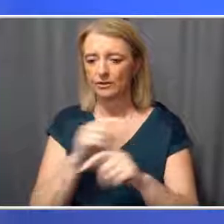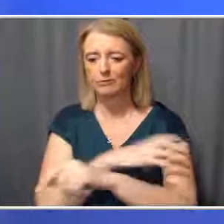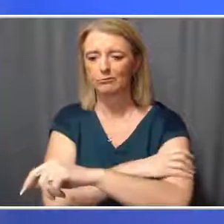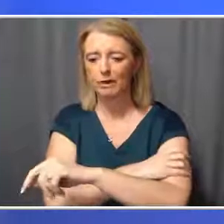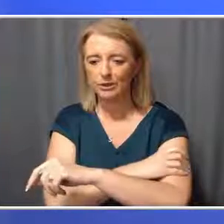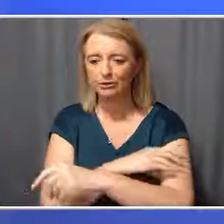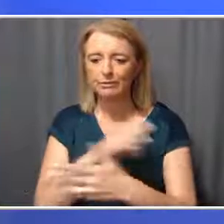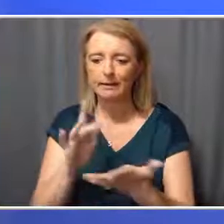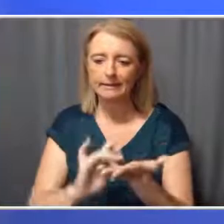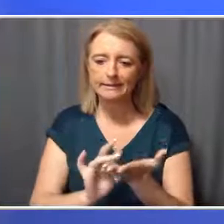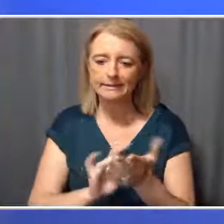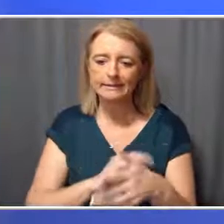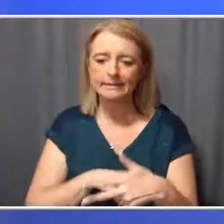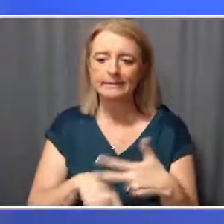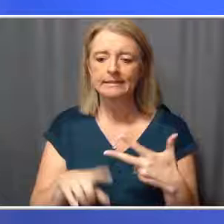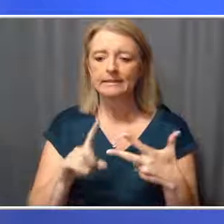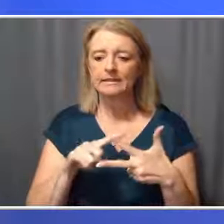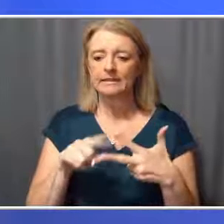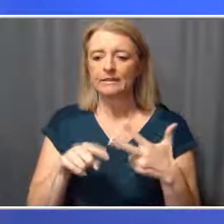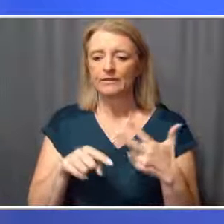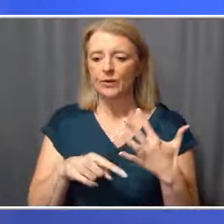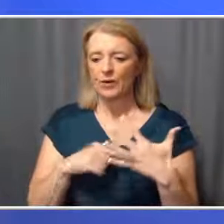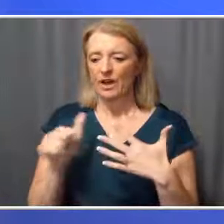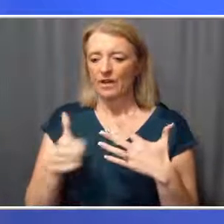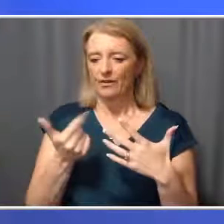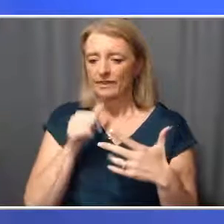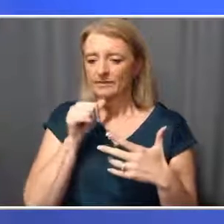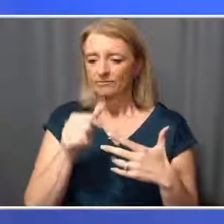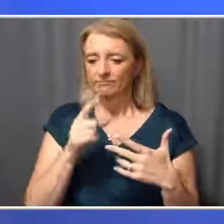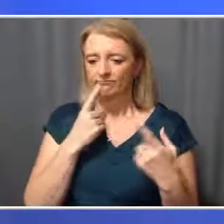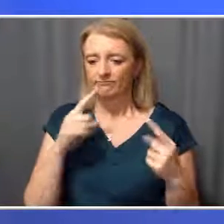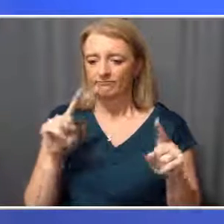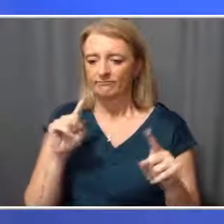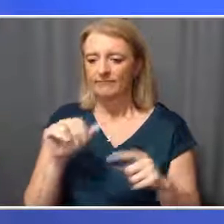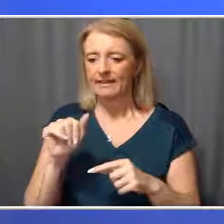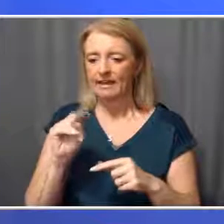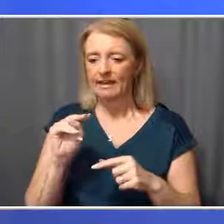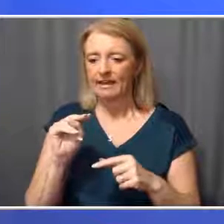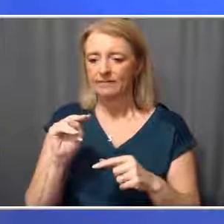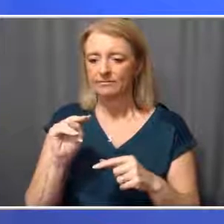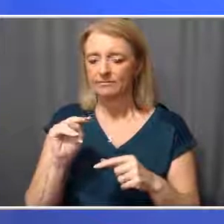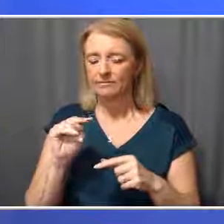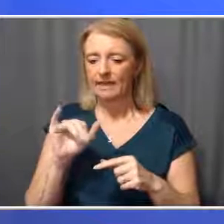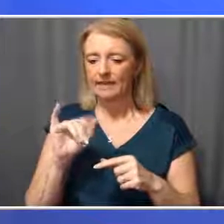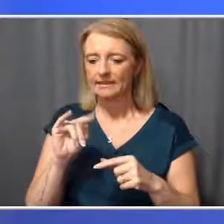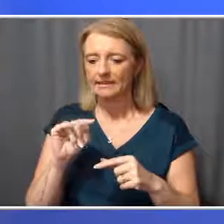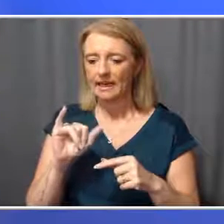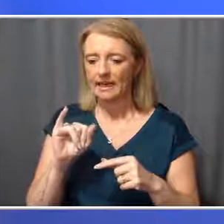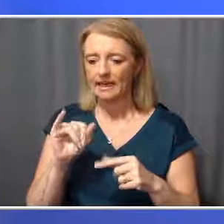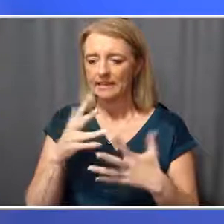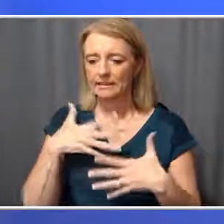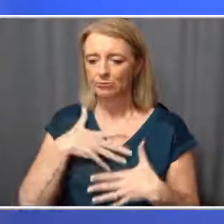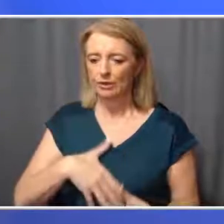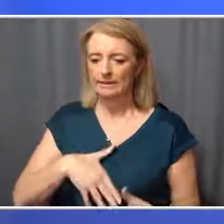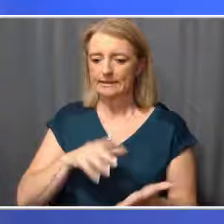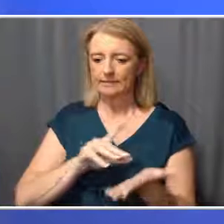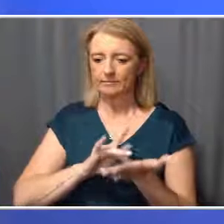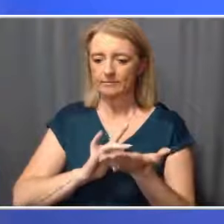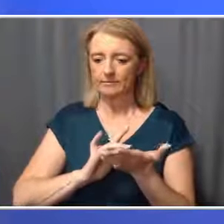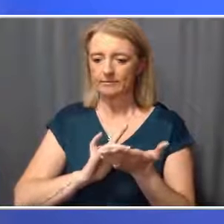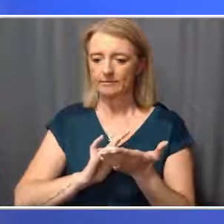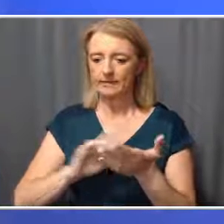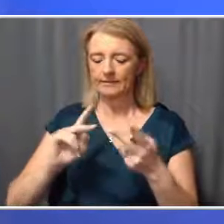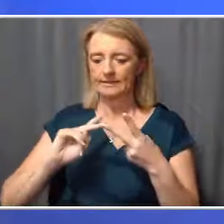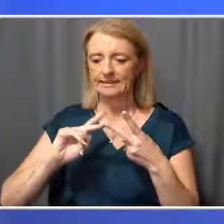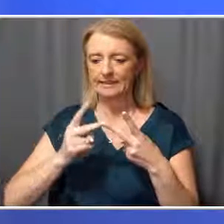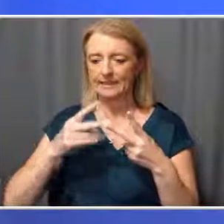include Botox in that list. That is technically a medicine. And it had always been in the back of my mind. It's like, all right, we're just going to